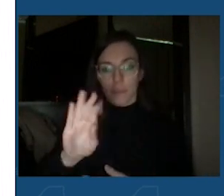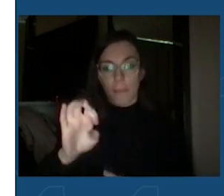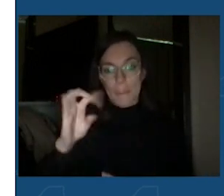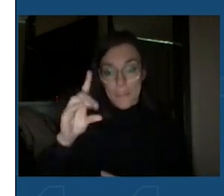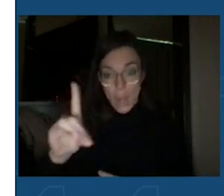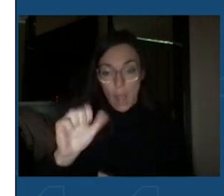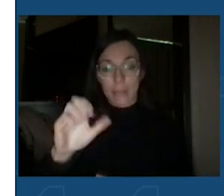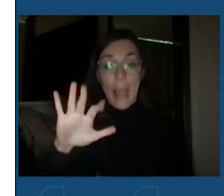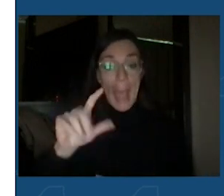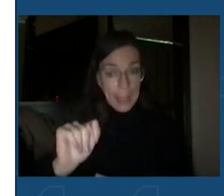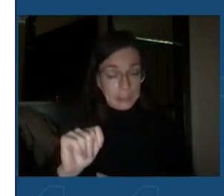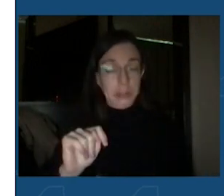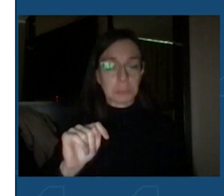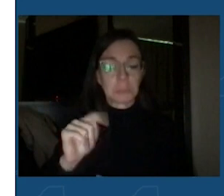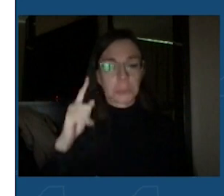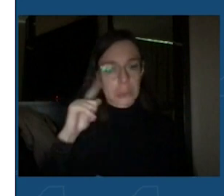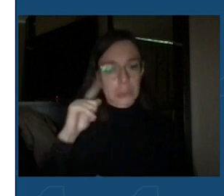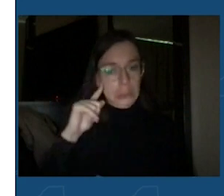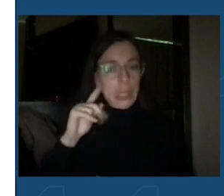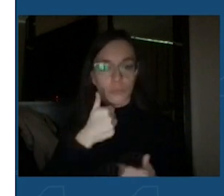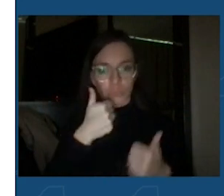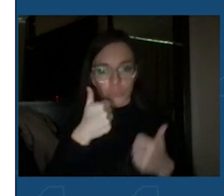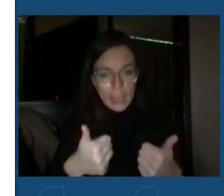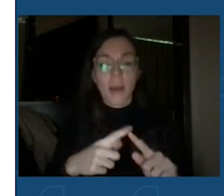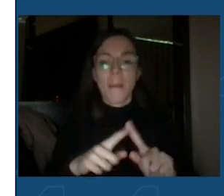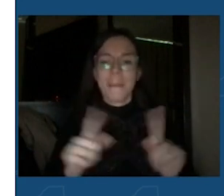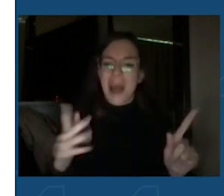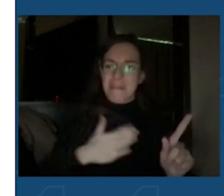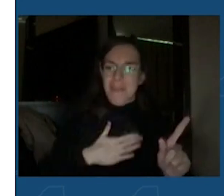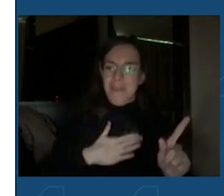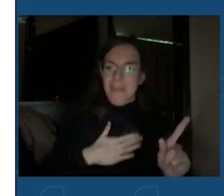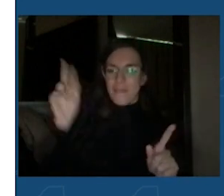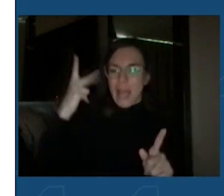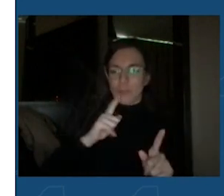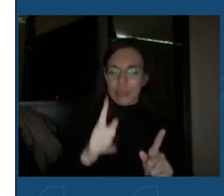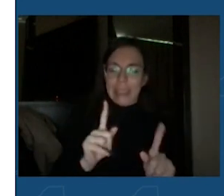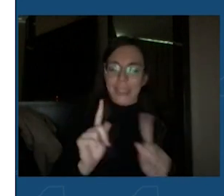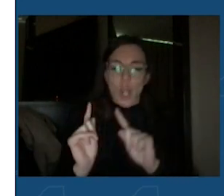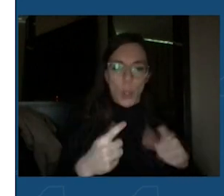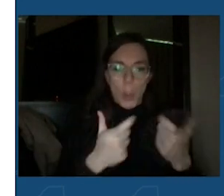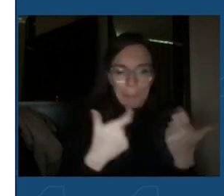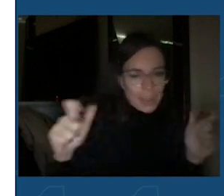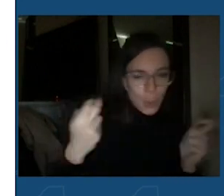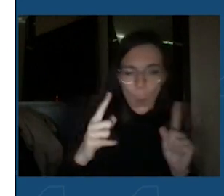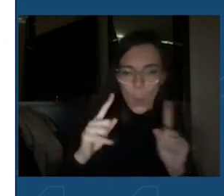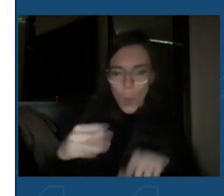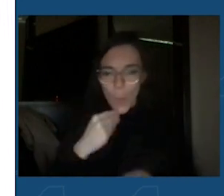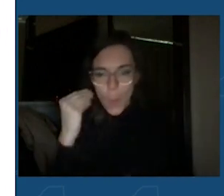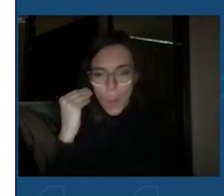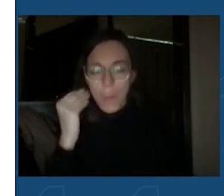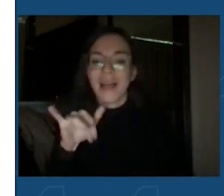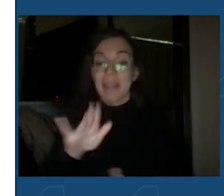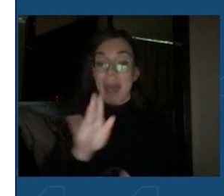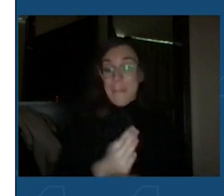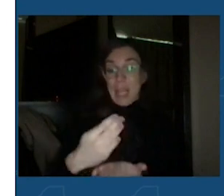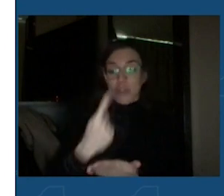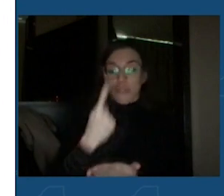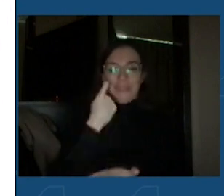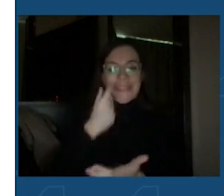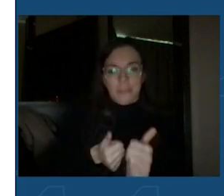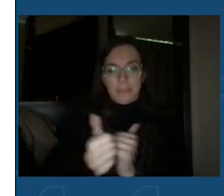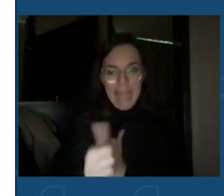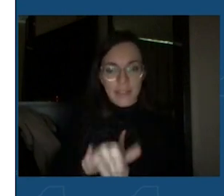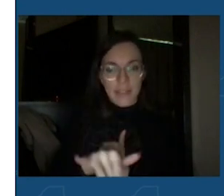But I come from the philosophy of go big or go home. As a result of the budget that just passed weeks ago, that bond act has been